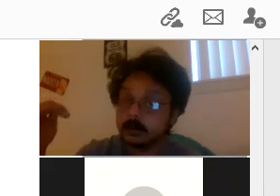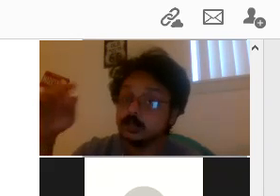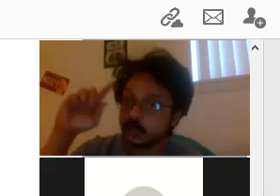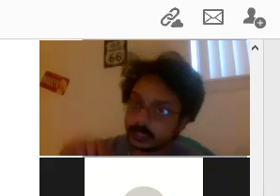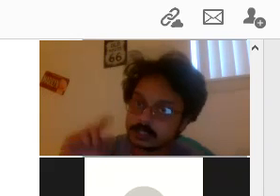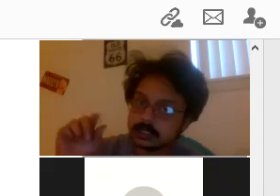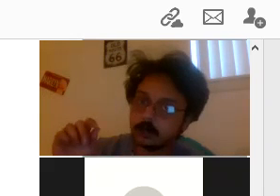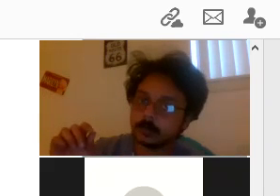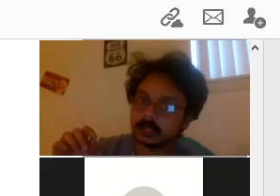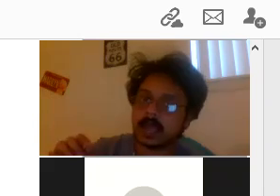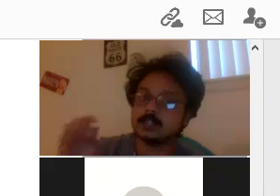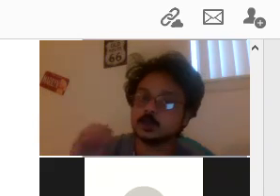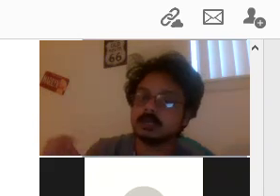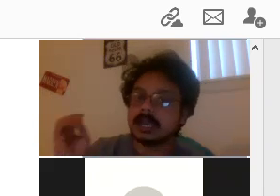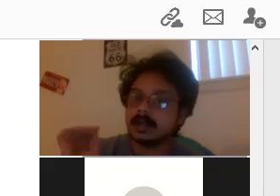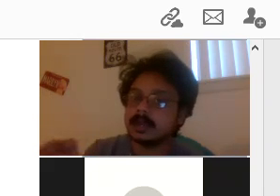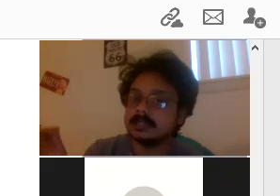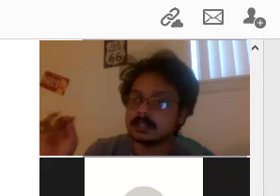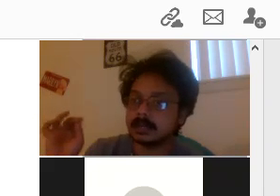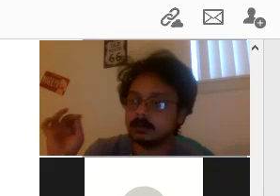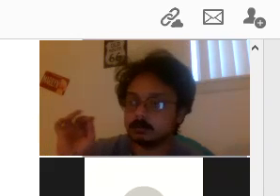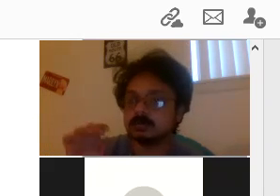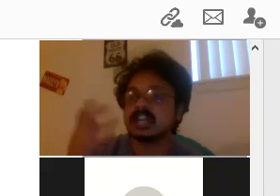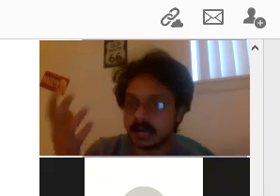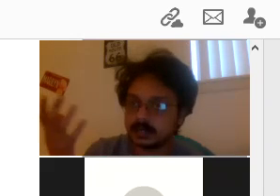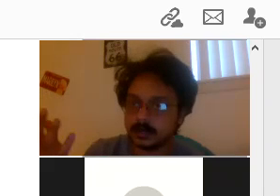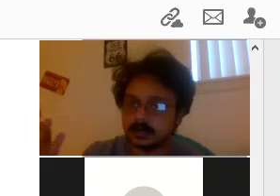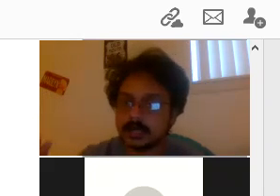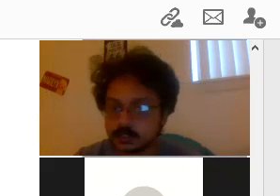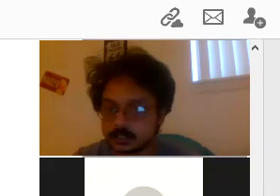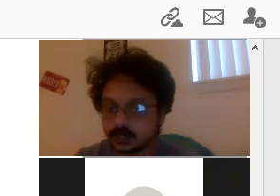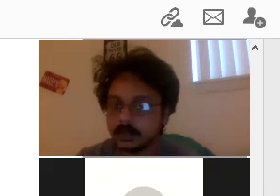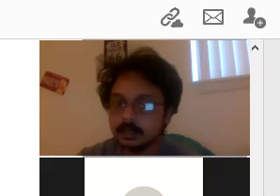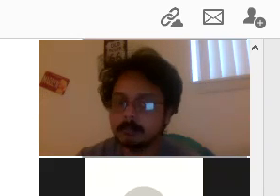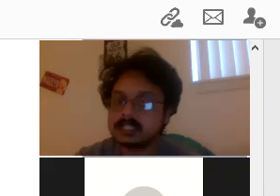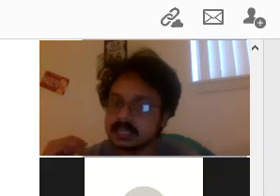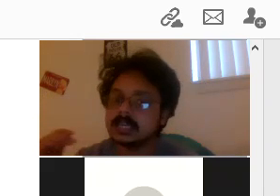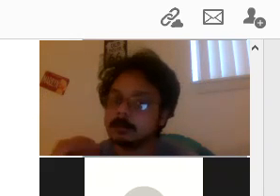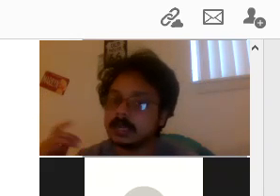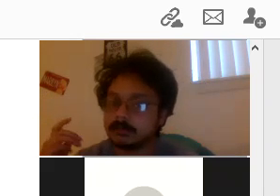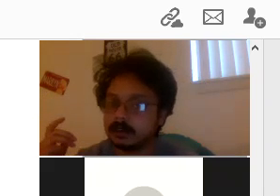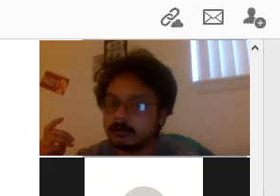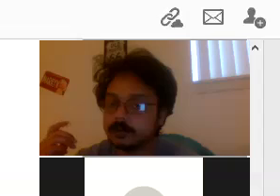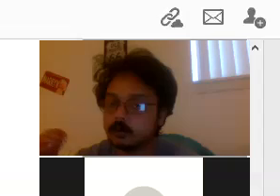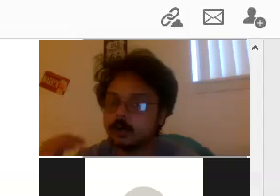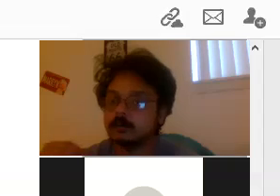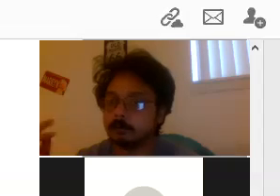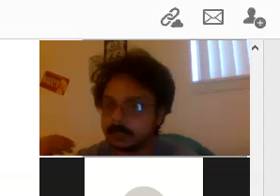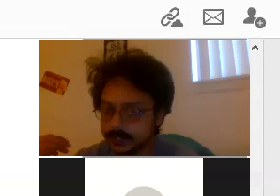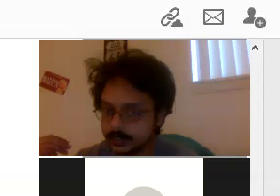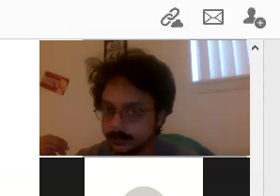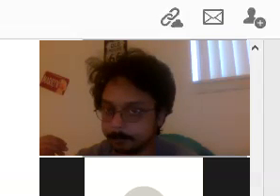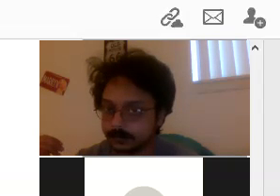an upper bound. So N0 has to be analyzed and trial and error, as you say, but C can be found